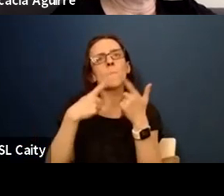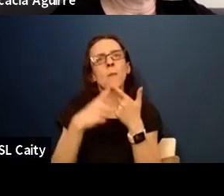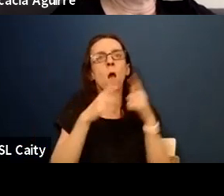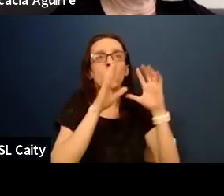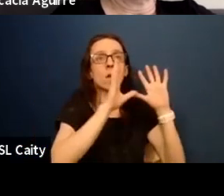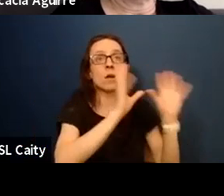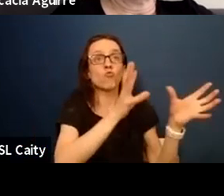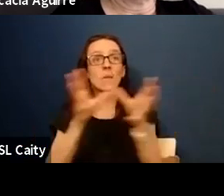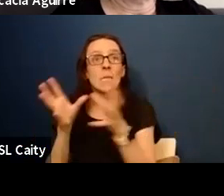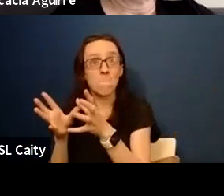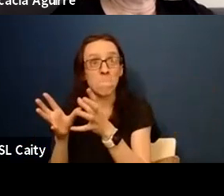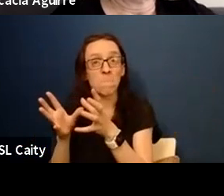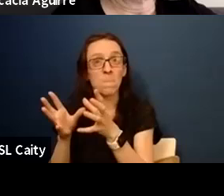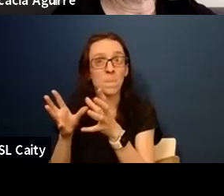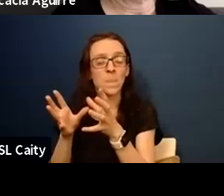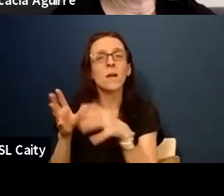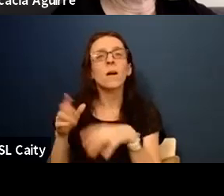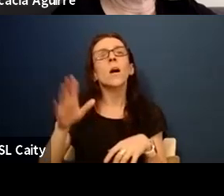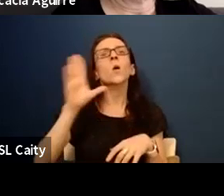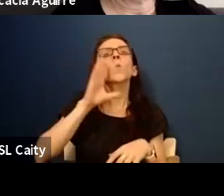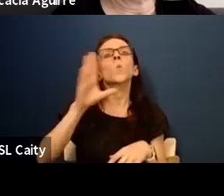You'd be looking at two similar